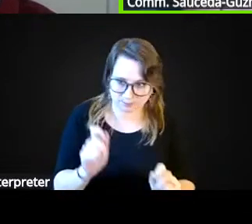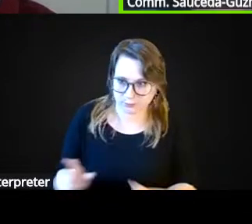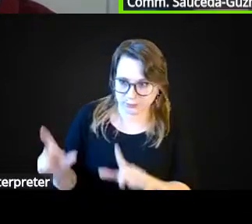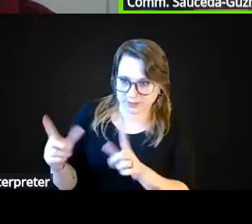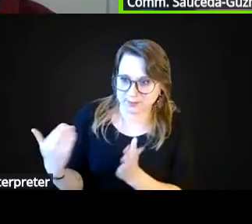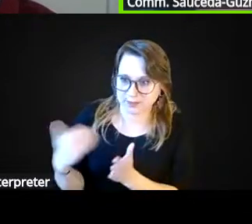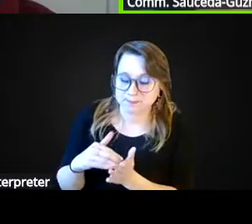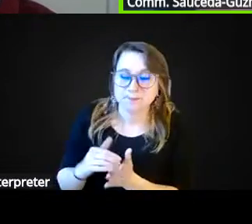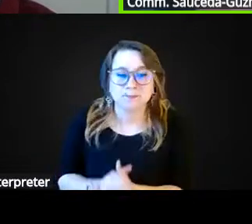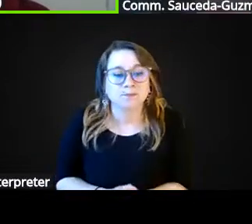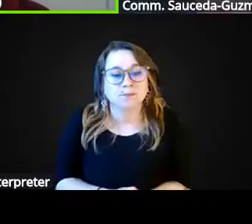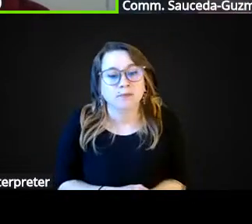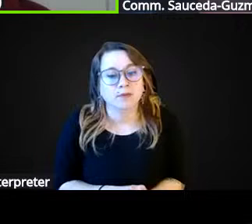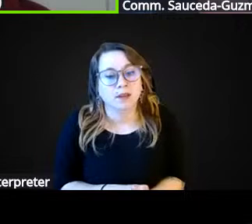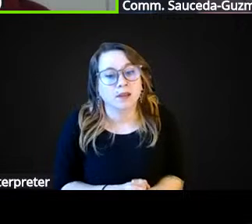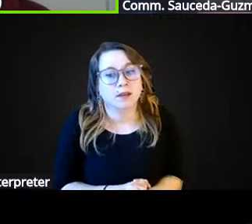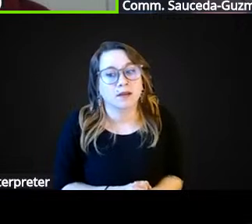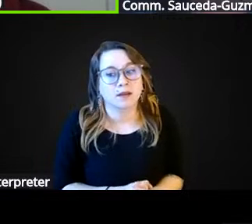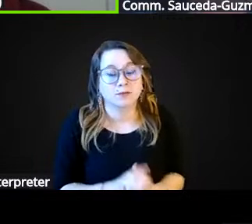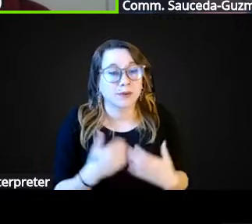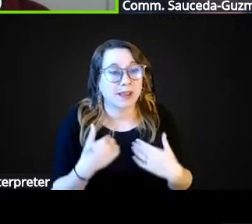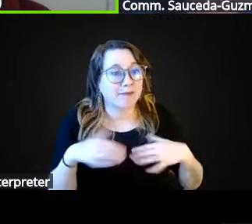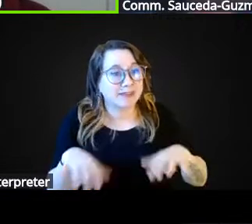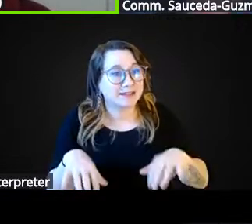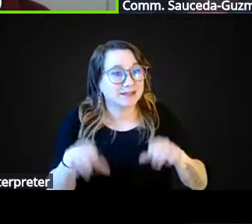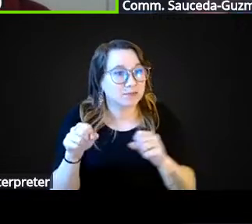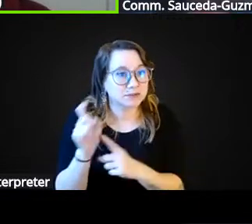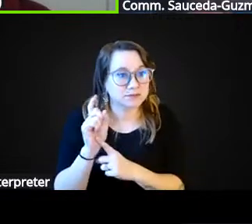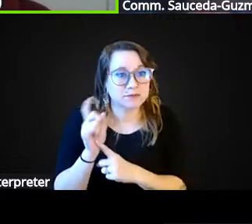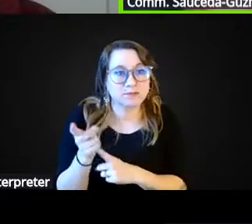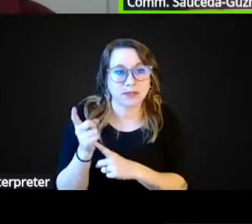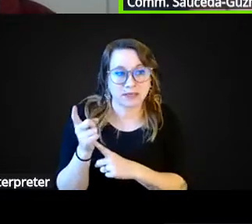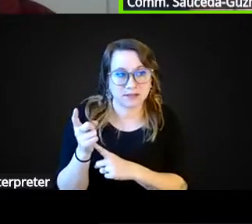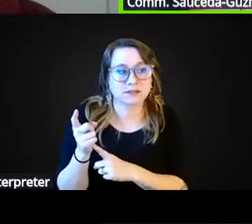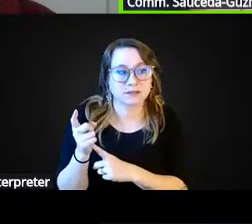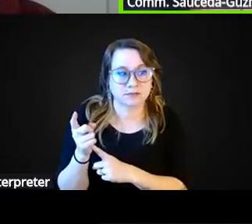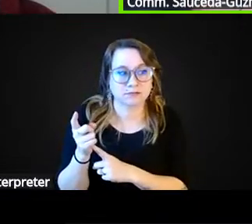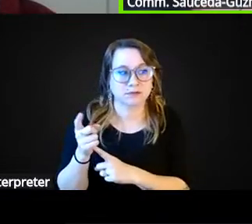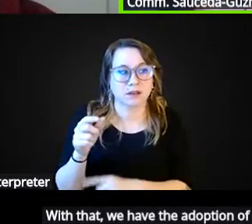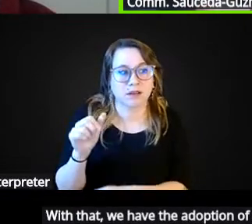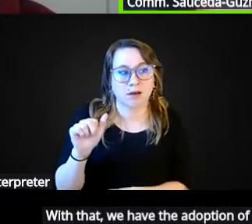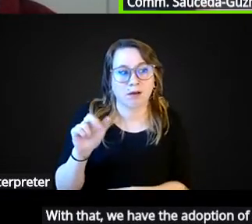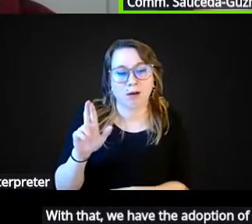With that, we have the adoption of the minutes. Commissioner Arbuckle, you're our secretary.